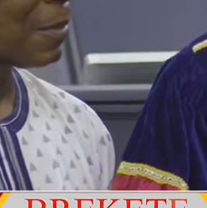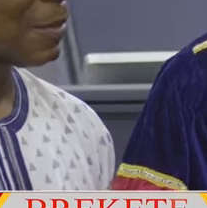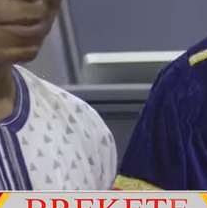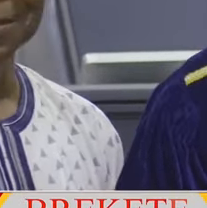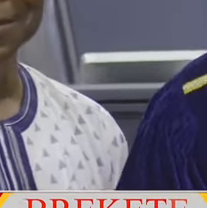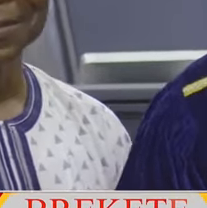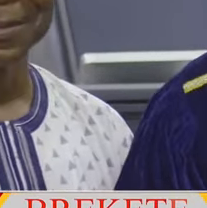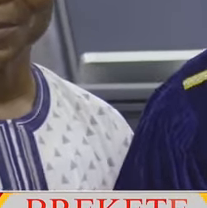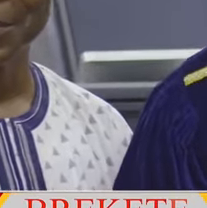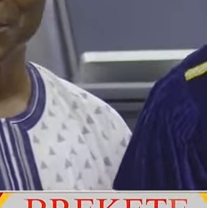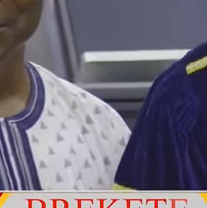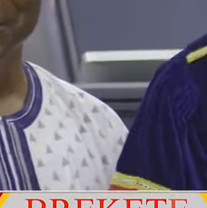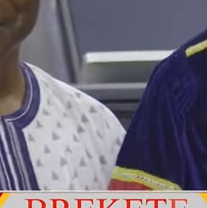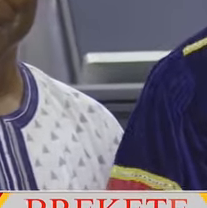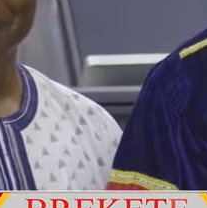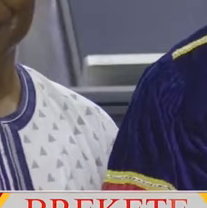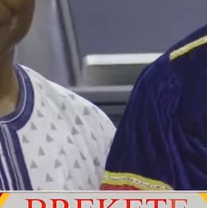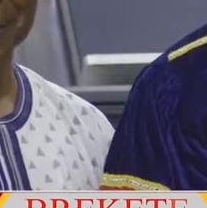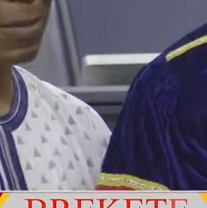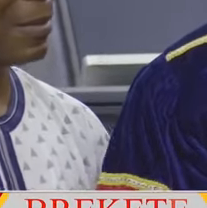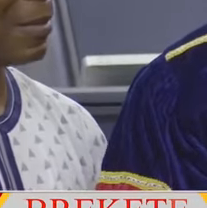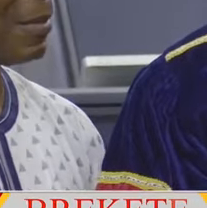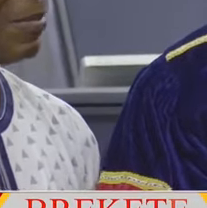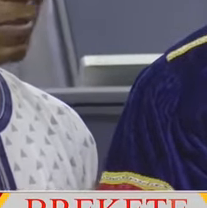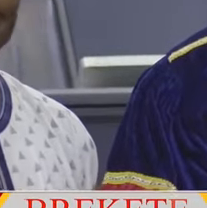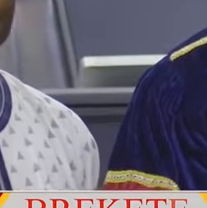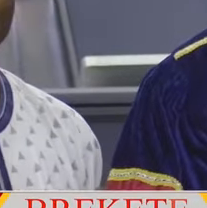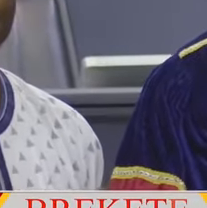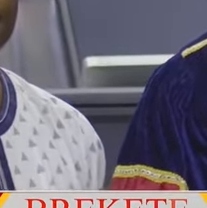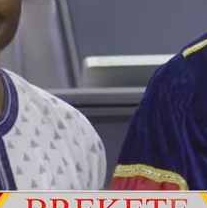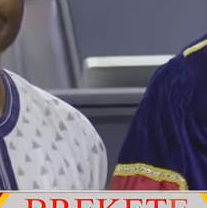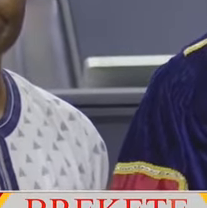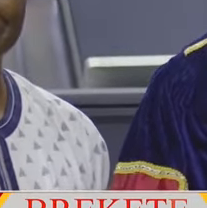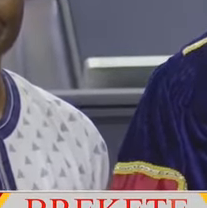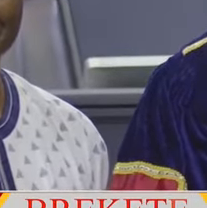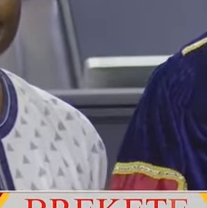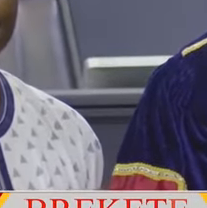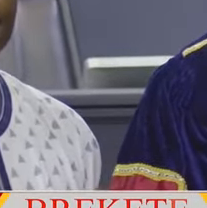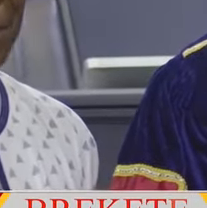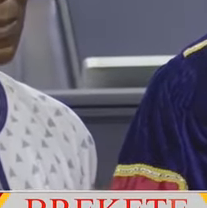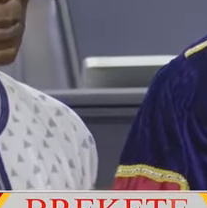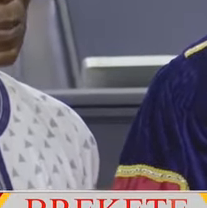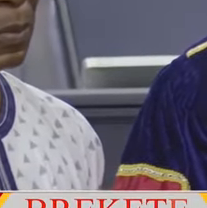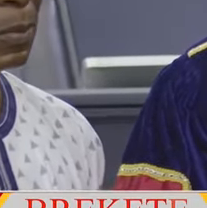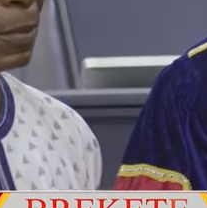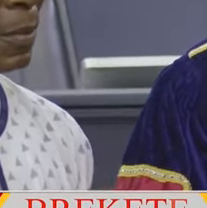is his picture, Professor Benga. Open appreciate him.